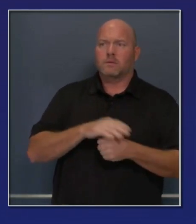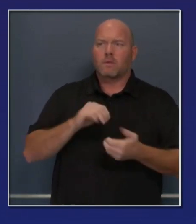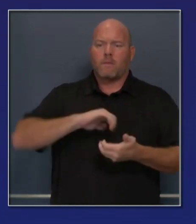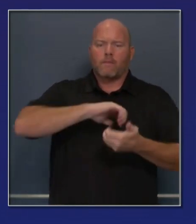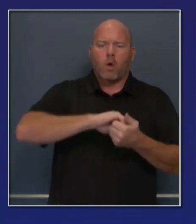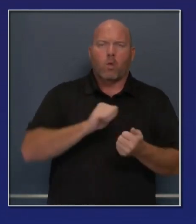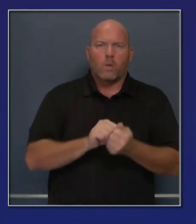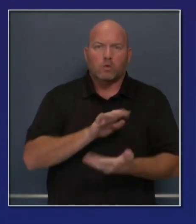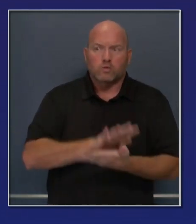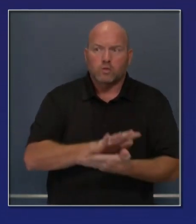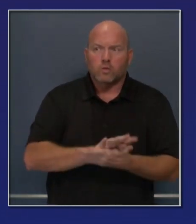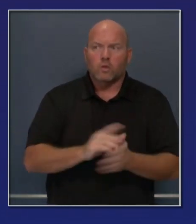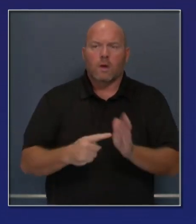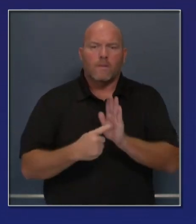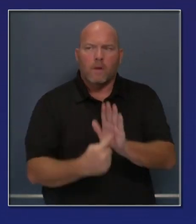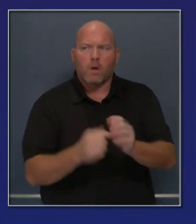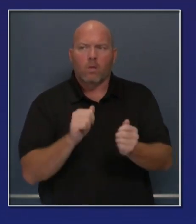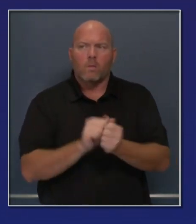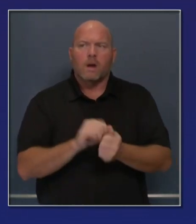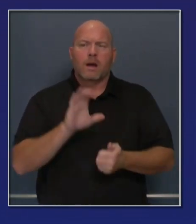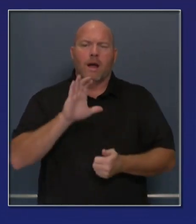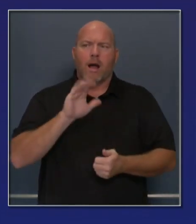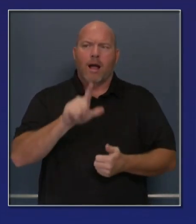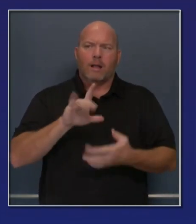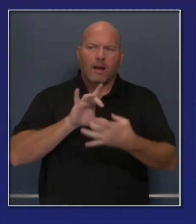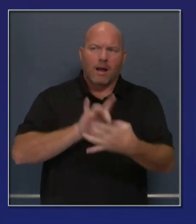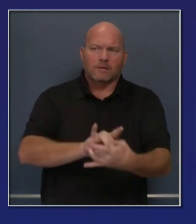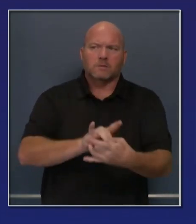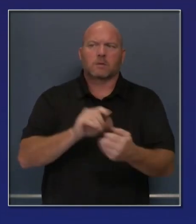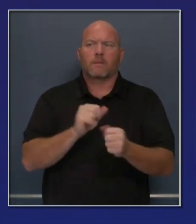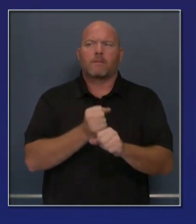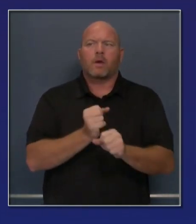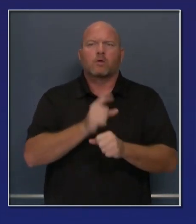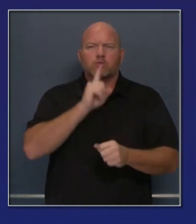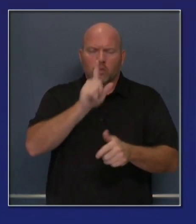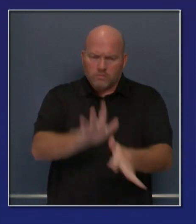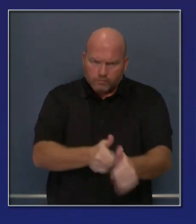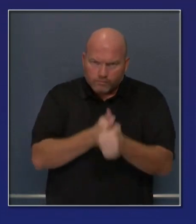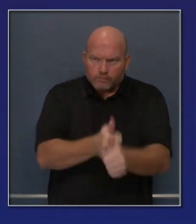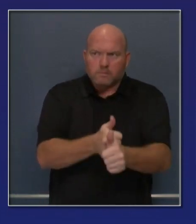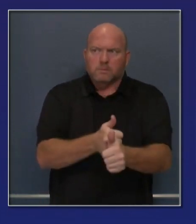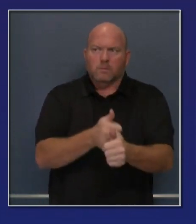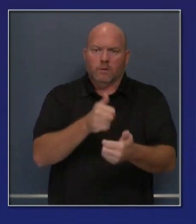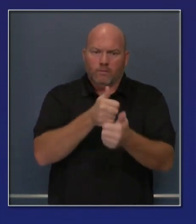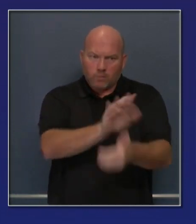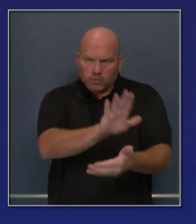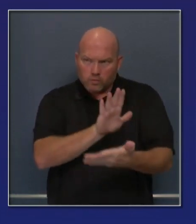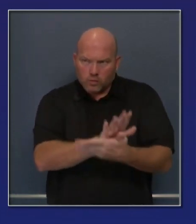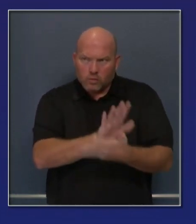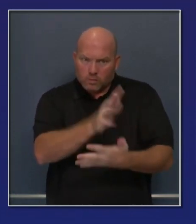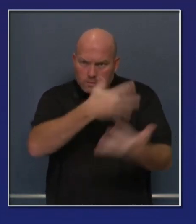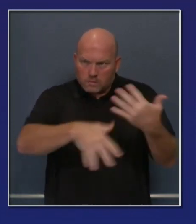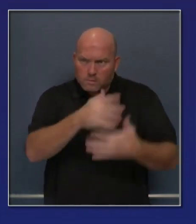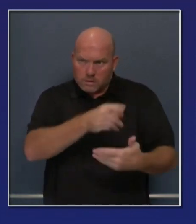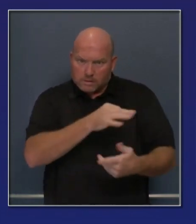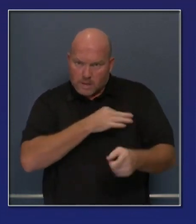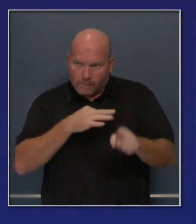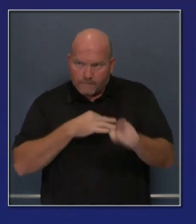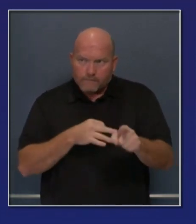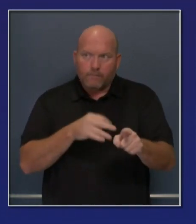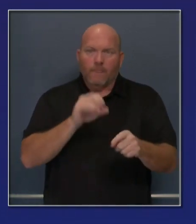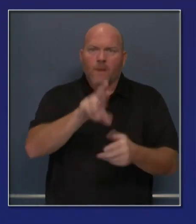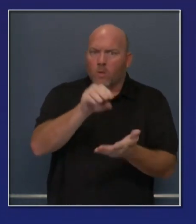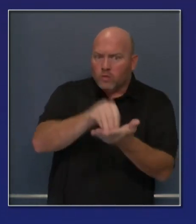in CalConnect, making sure that we're able to track cases in schools either among staff or among students,